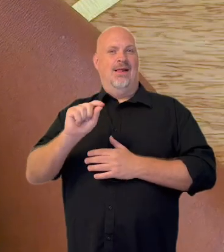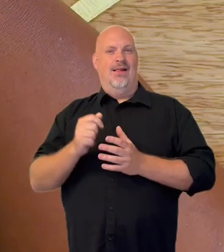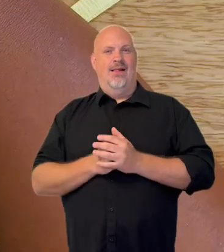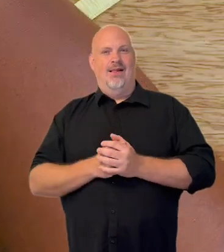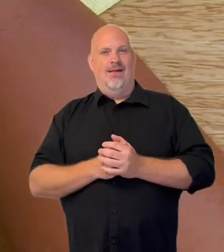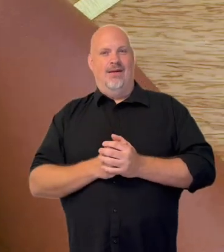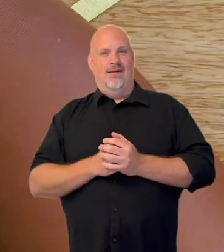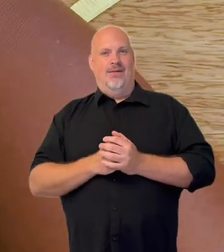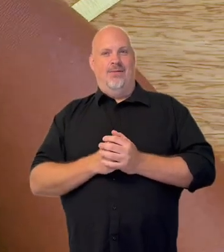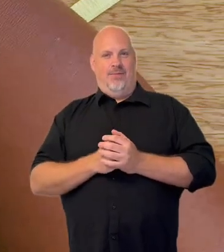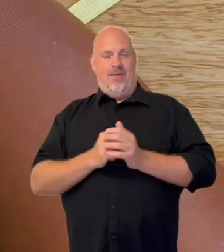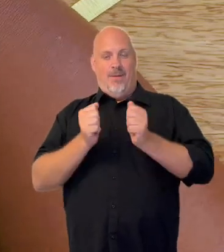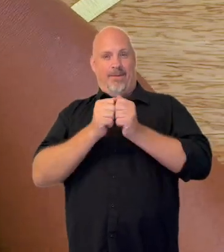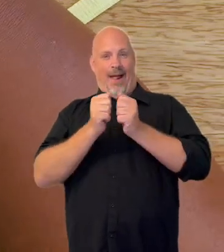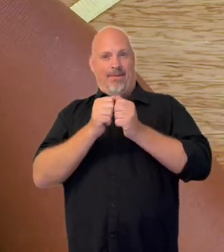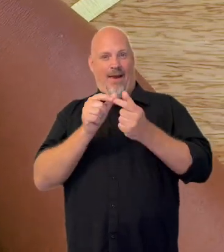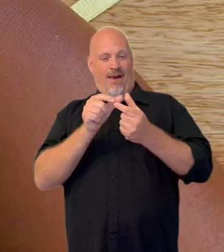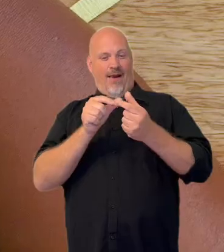sides.